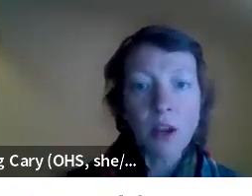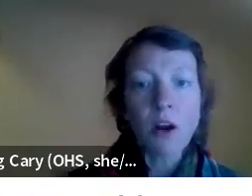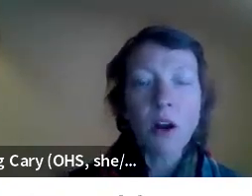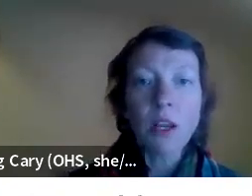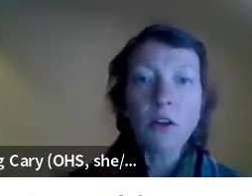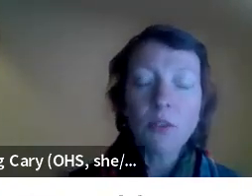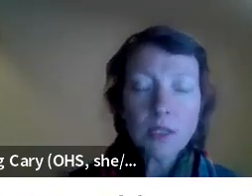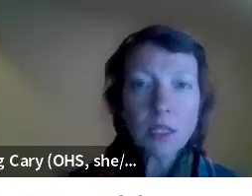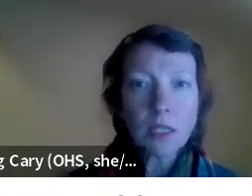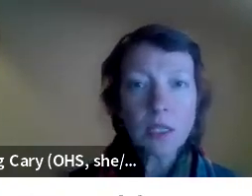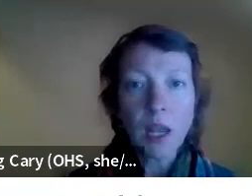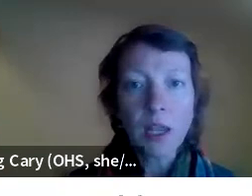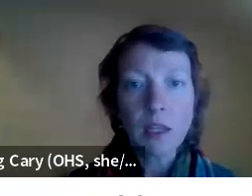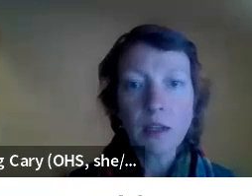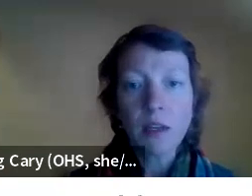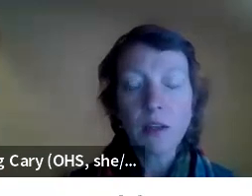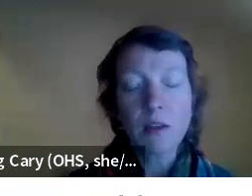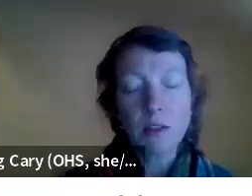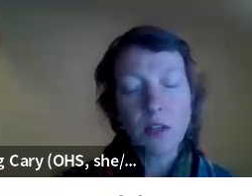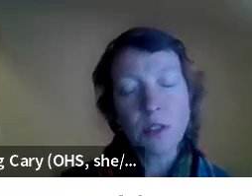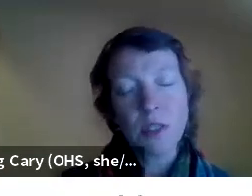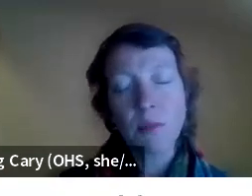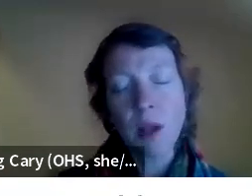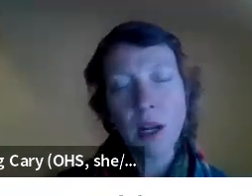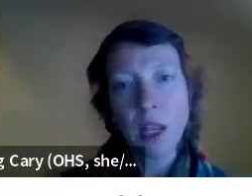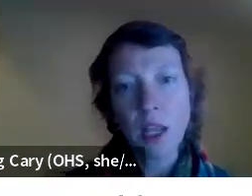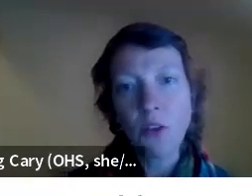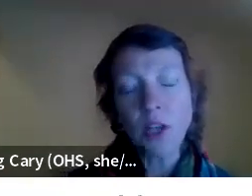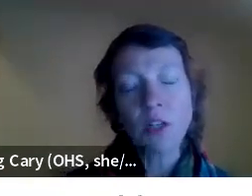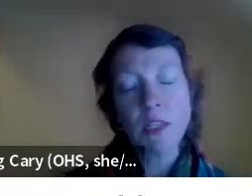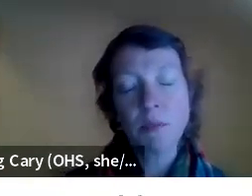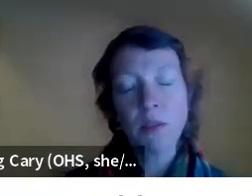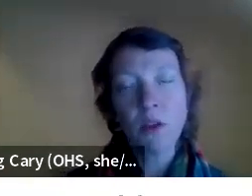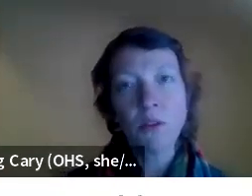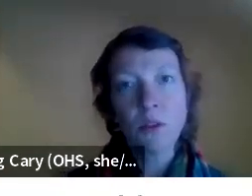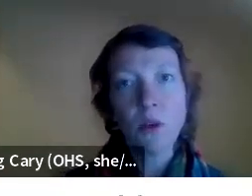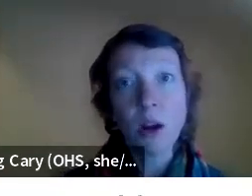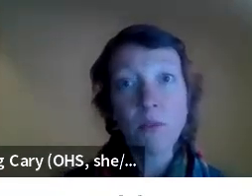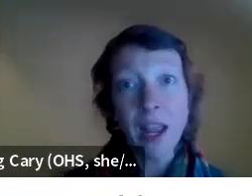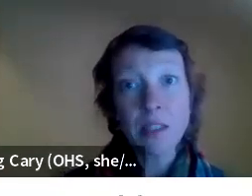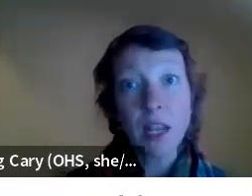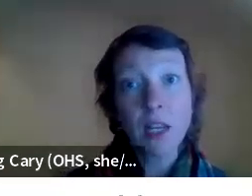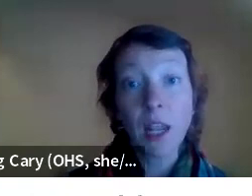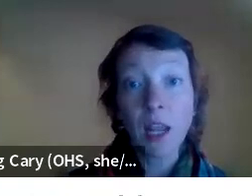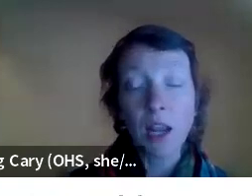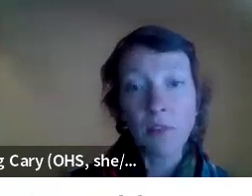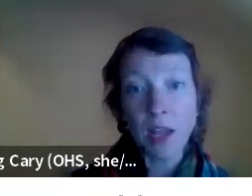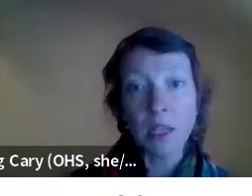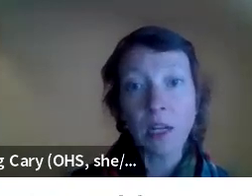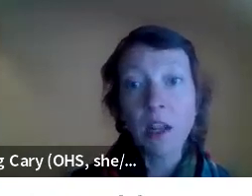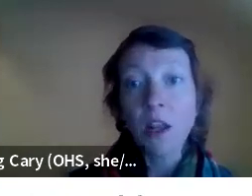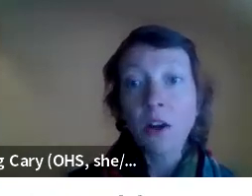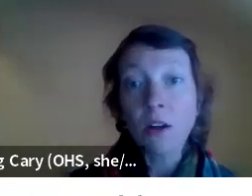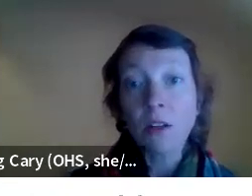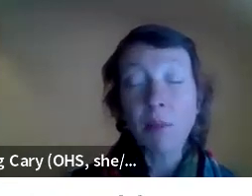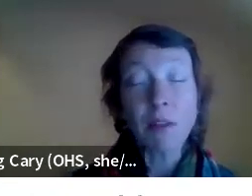that there are increasing differences among infection rates among those who are vaccinated and